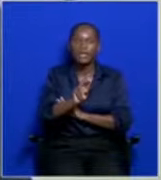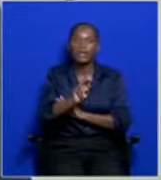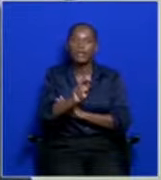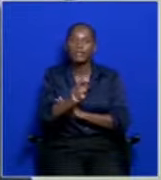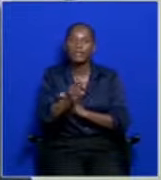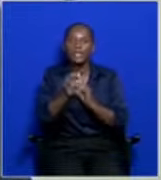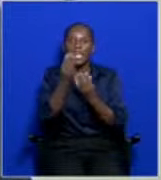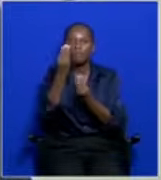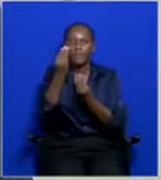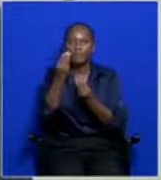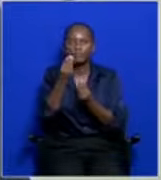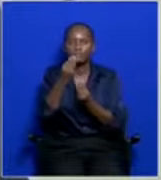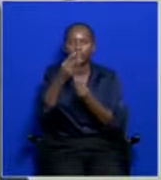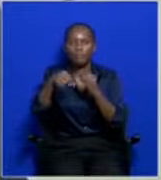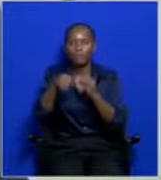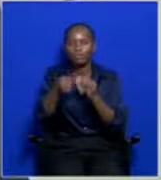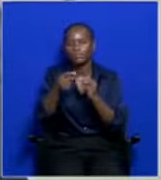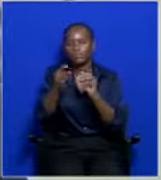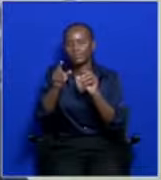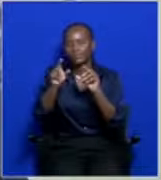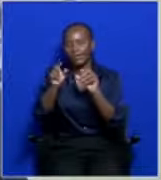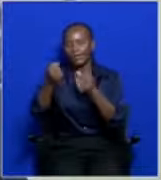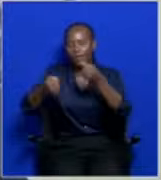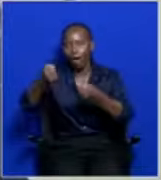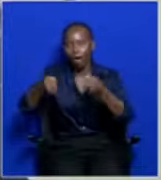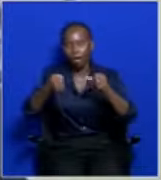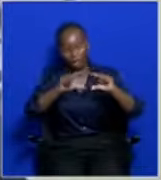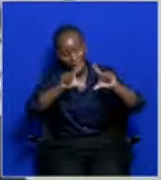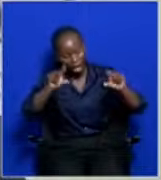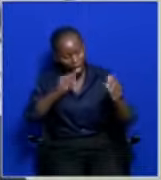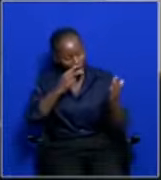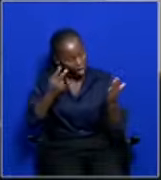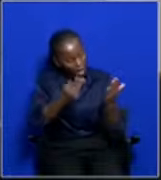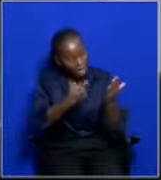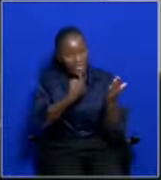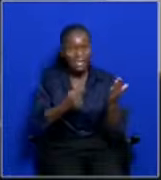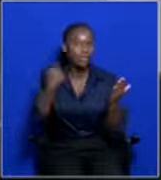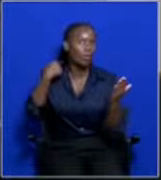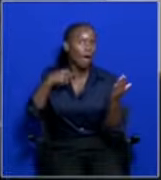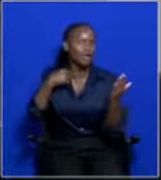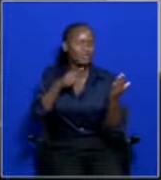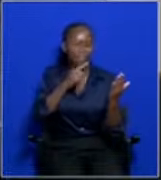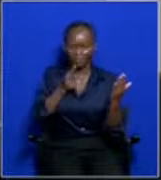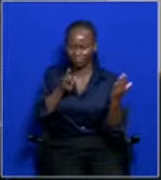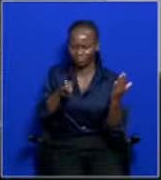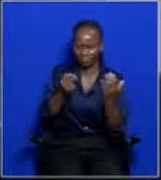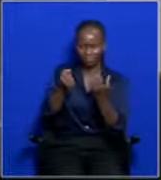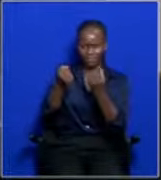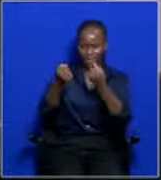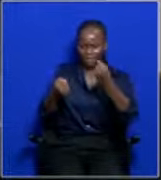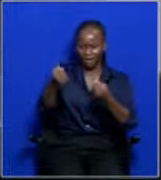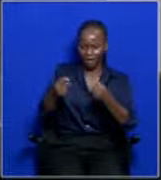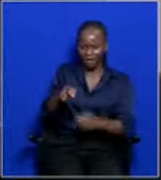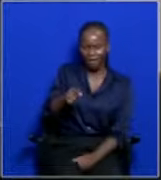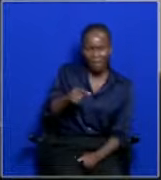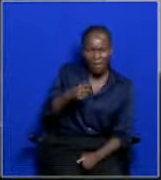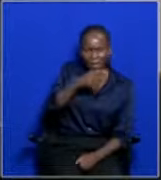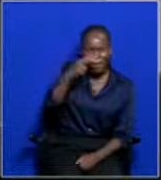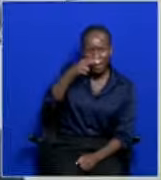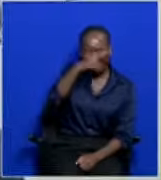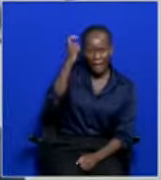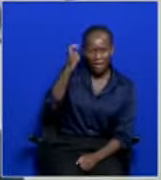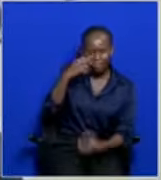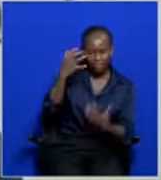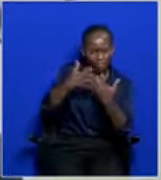black car. Maybe during the registration, because the car now has been owned by many people, there might be somewhere